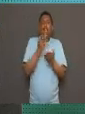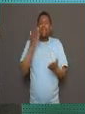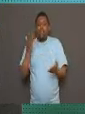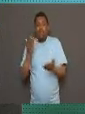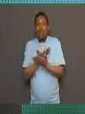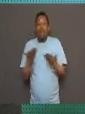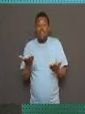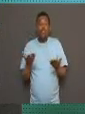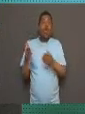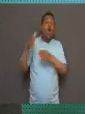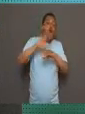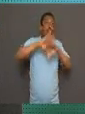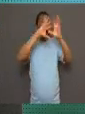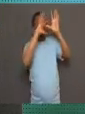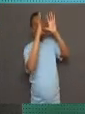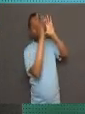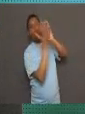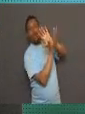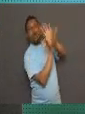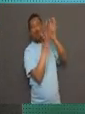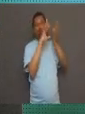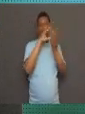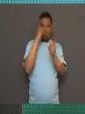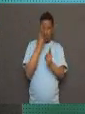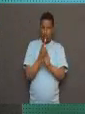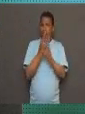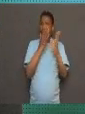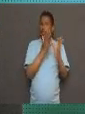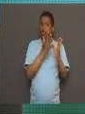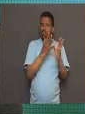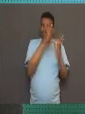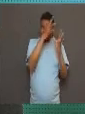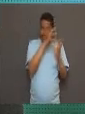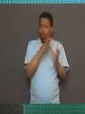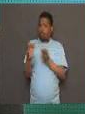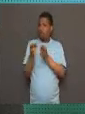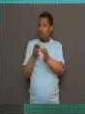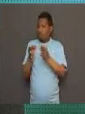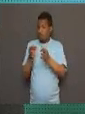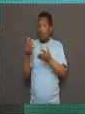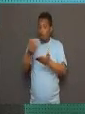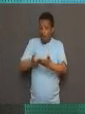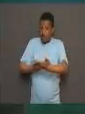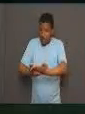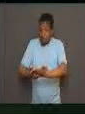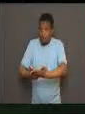elements on the globe are appropriately depicted on maps.